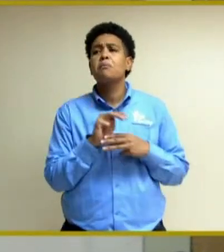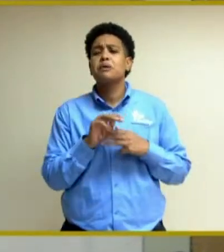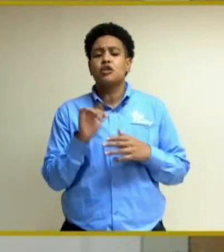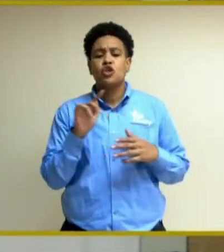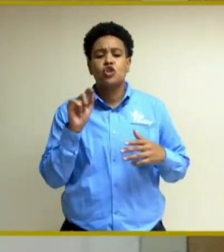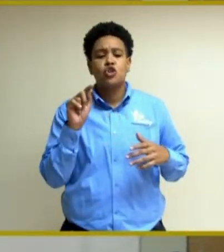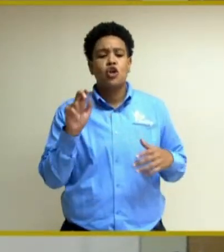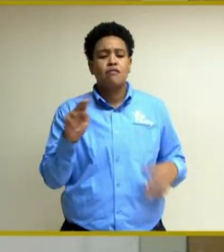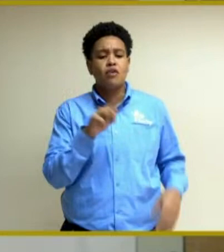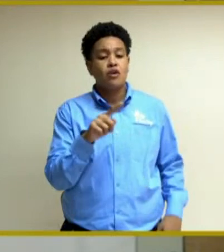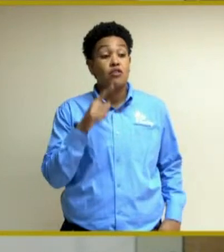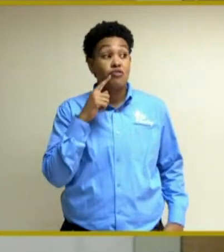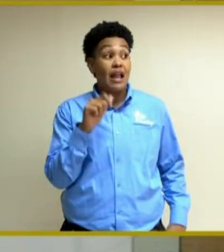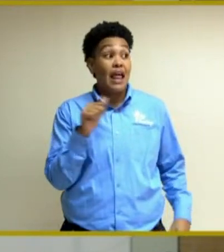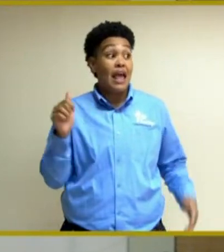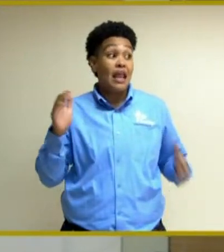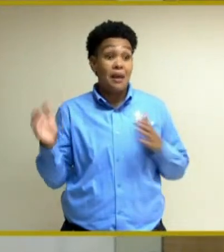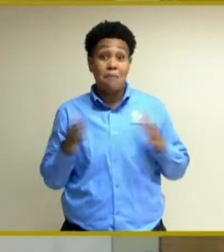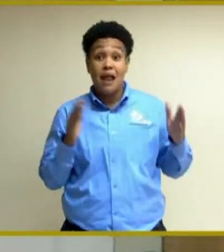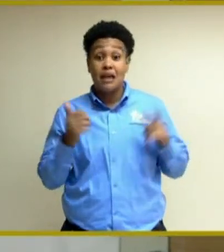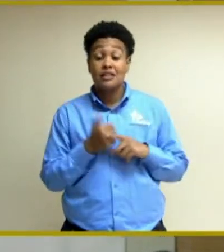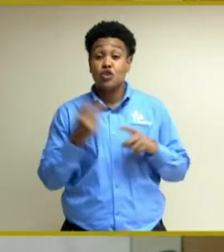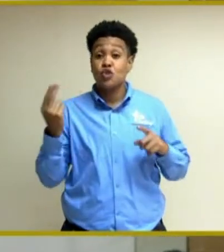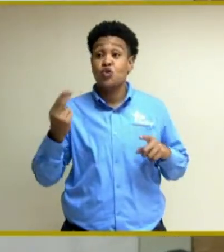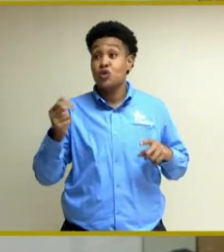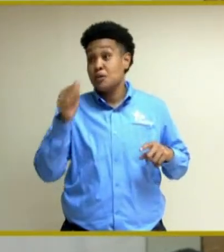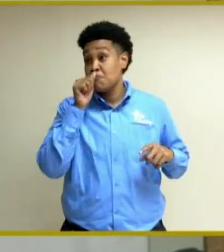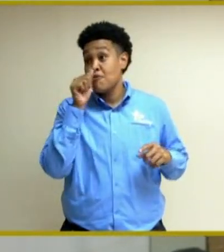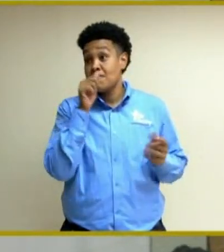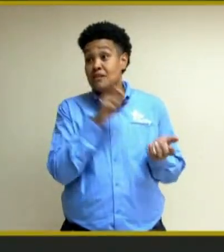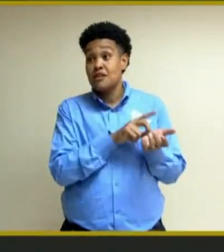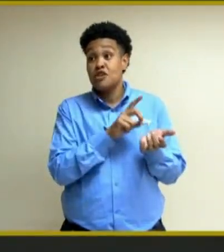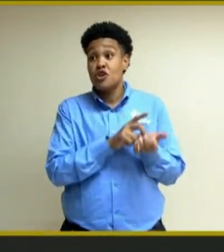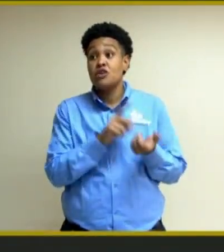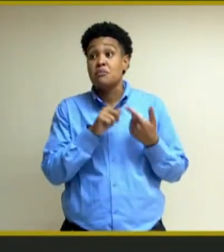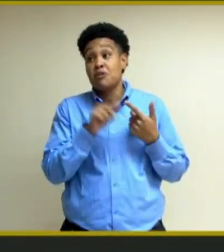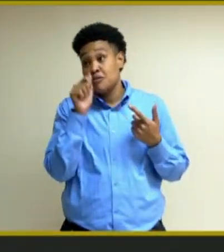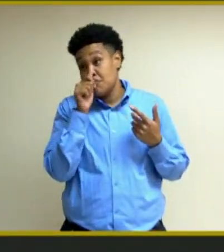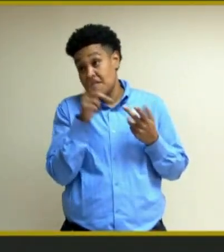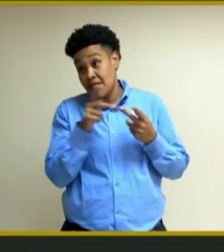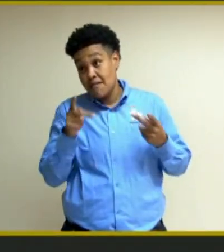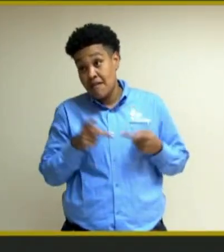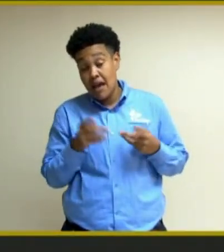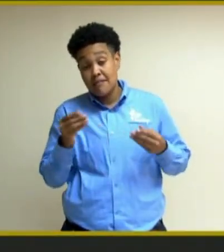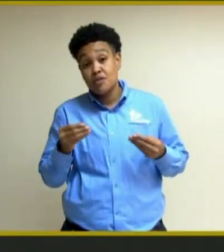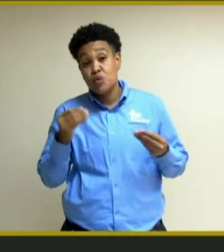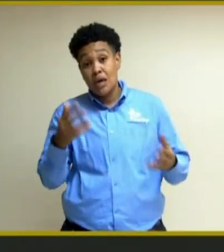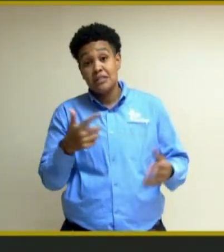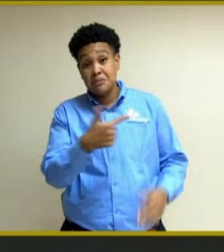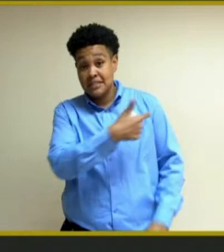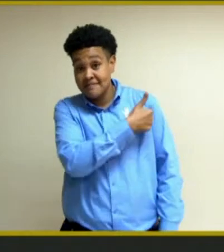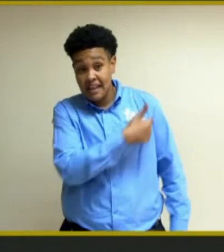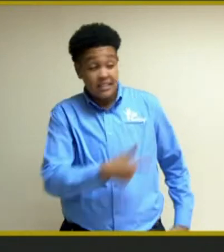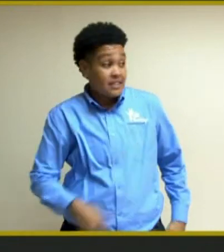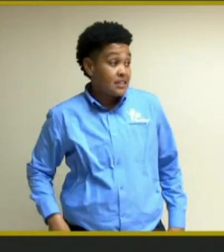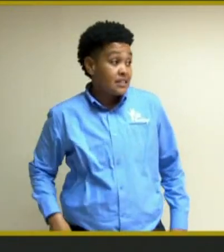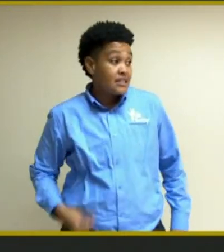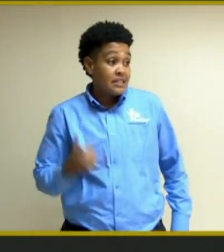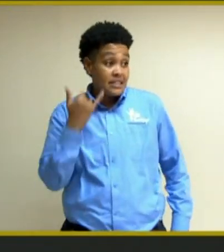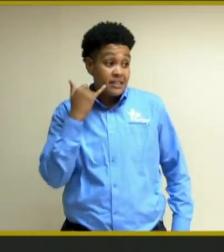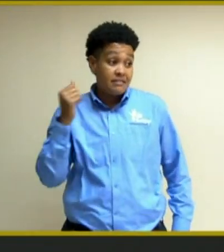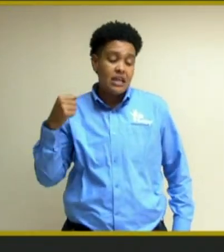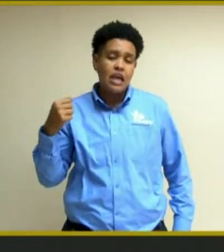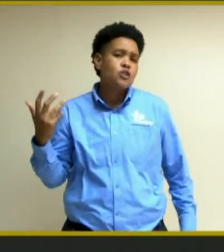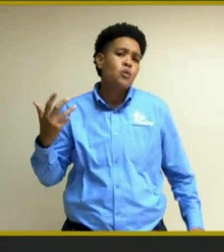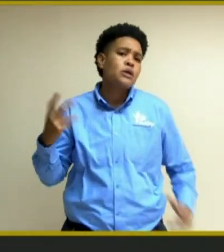Tufton. Are there any plans to use private doctors and private facilities to administer the vaccine? And if yes,